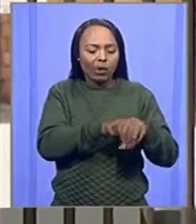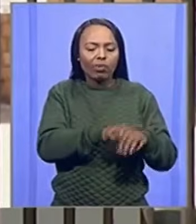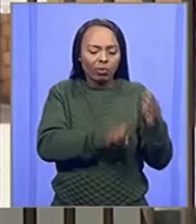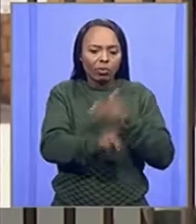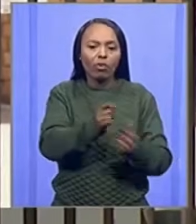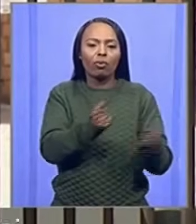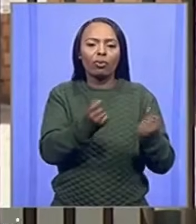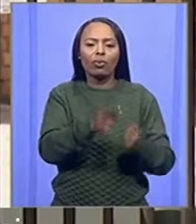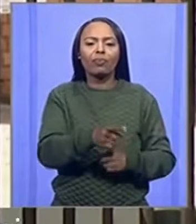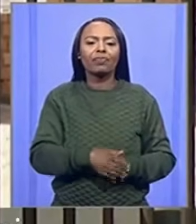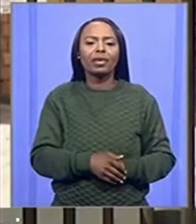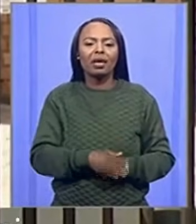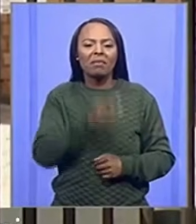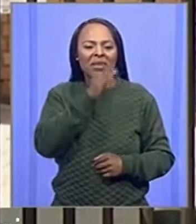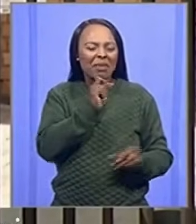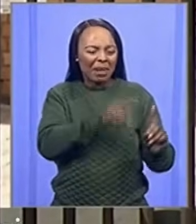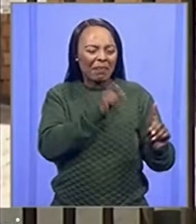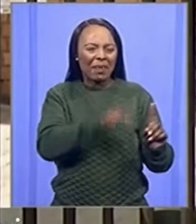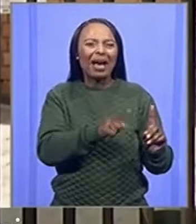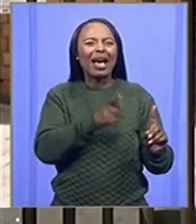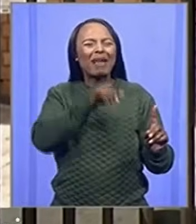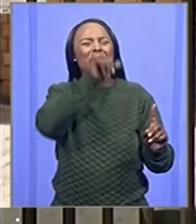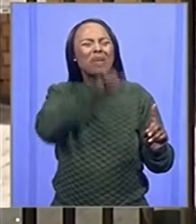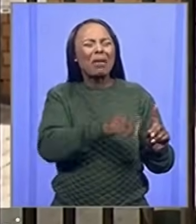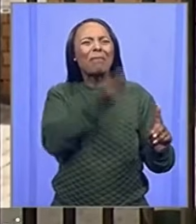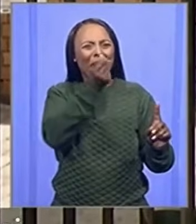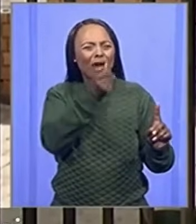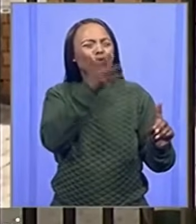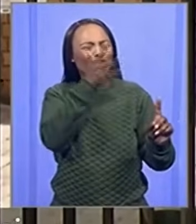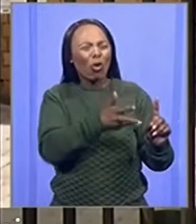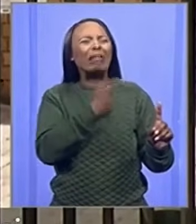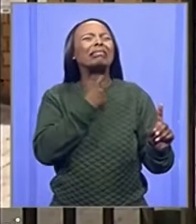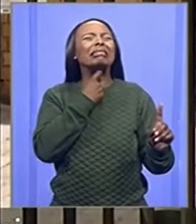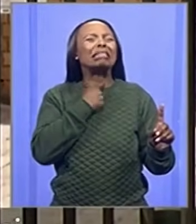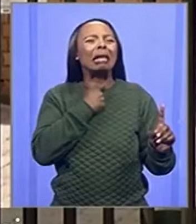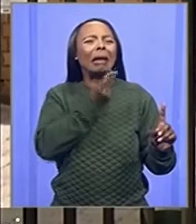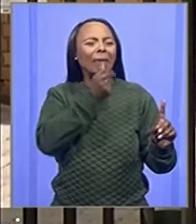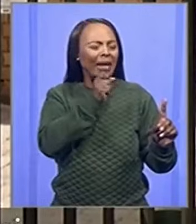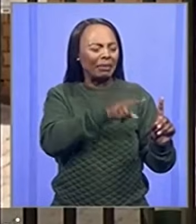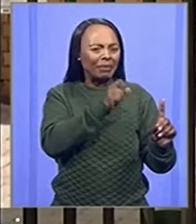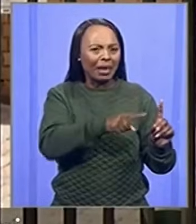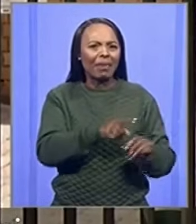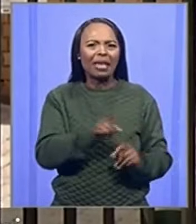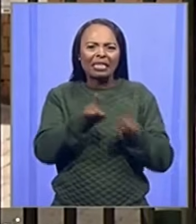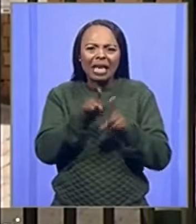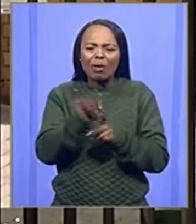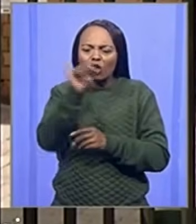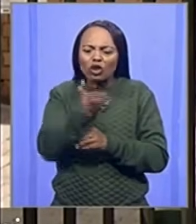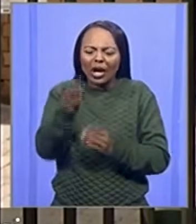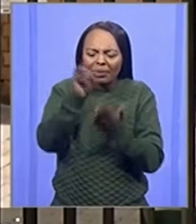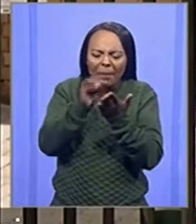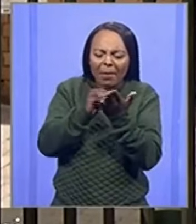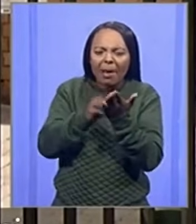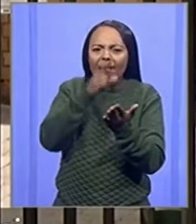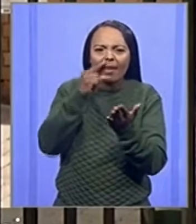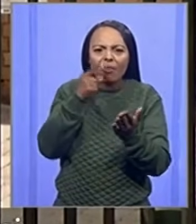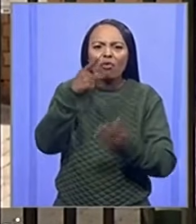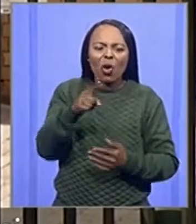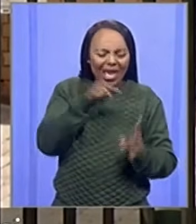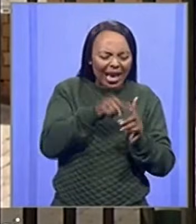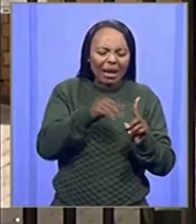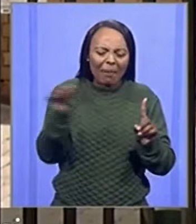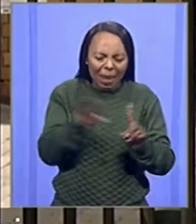motho le madi ke motho le tšhelete ra utlwa hela mengetsi gore o kwala batho mo di-insurance in order gore a benefite